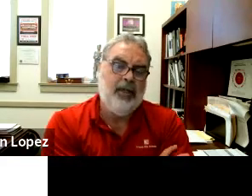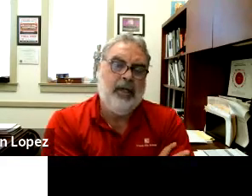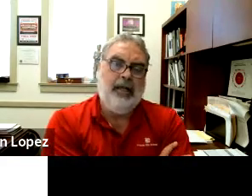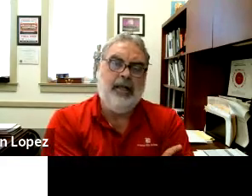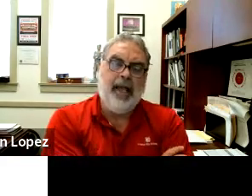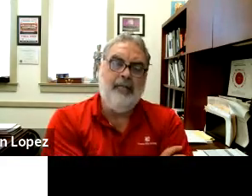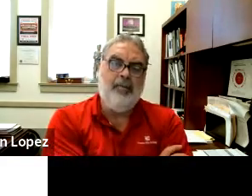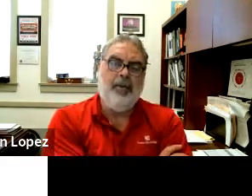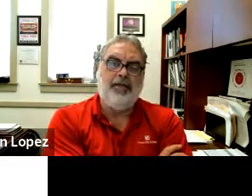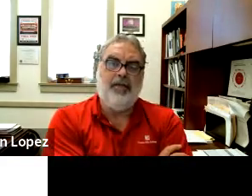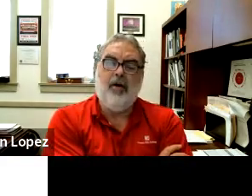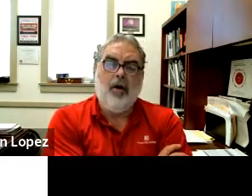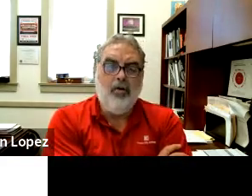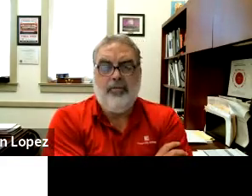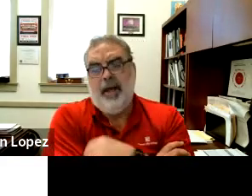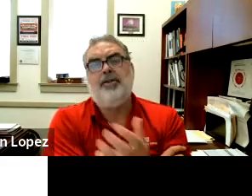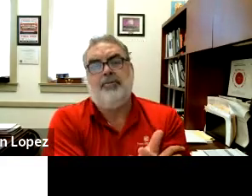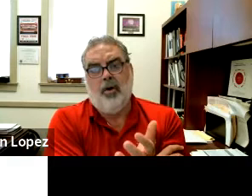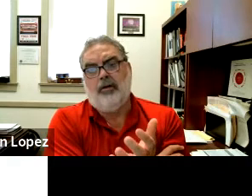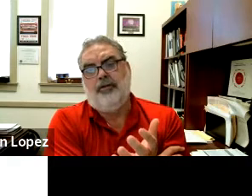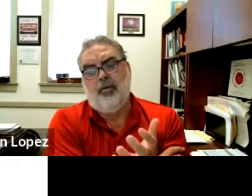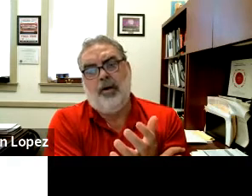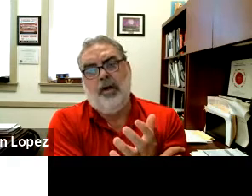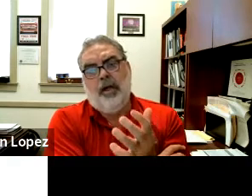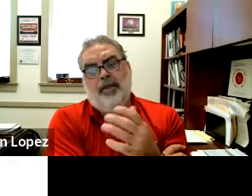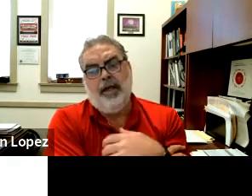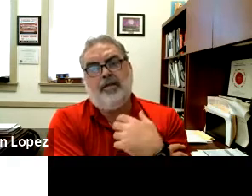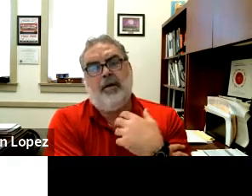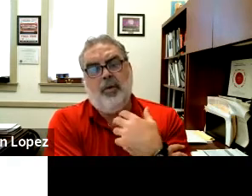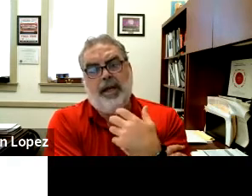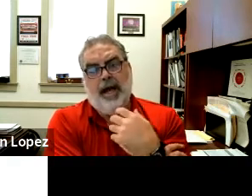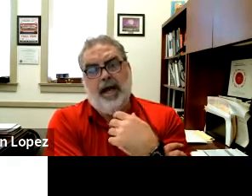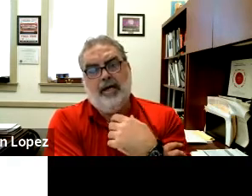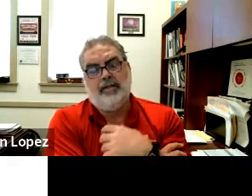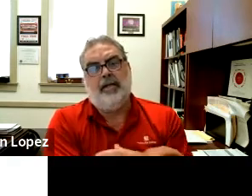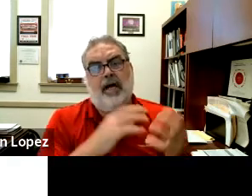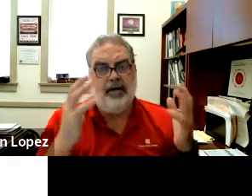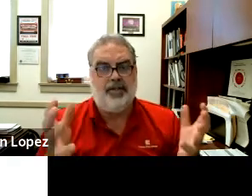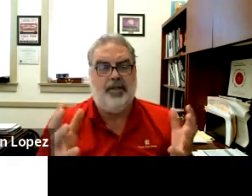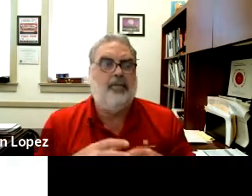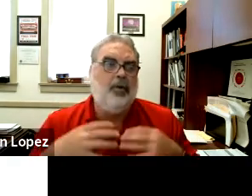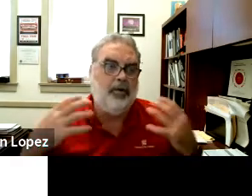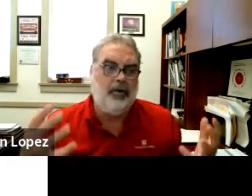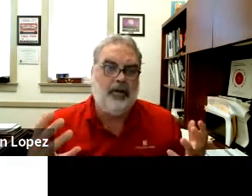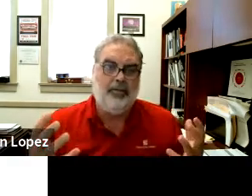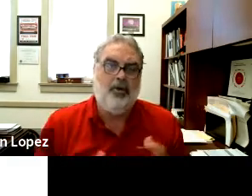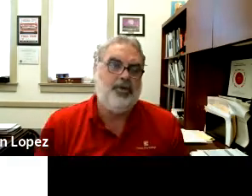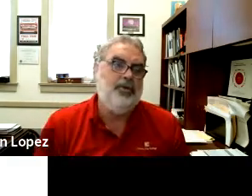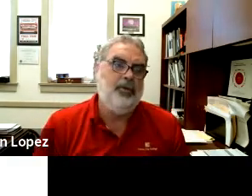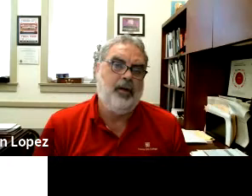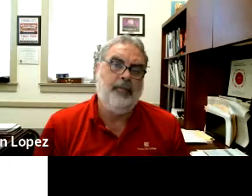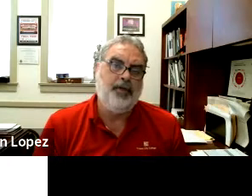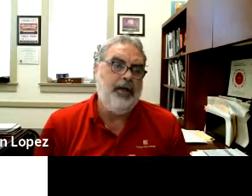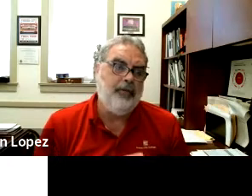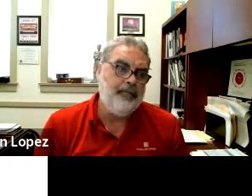established, and then came up with their own benchmarks for things that we as an entire system were supposed